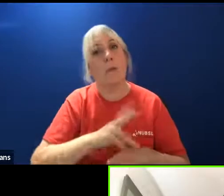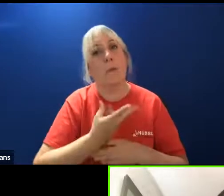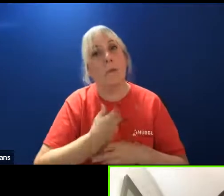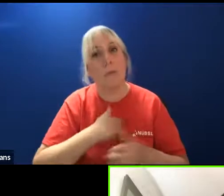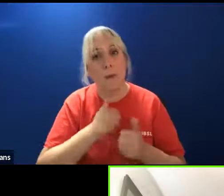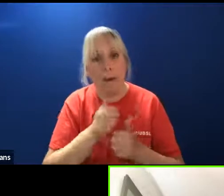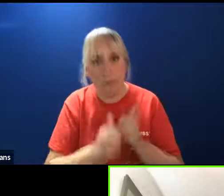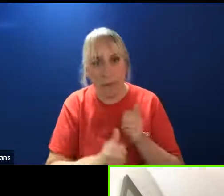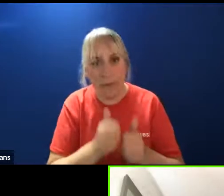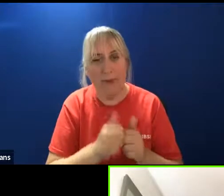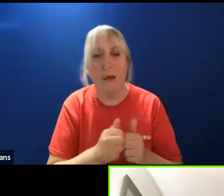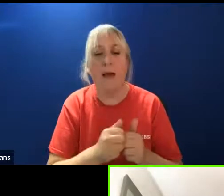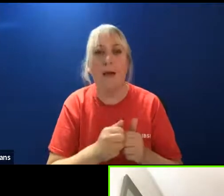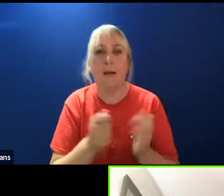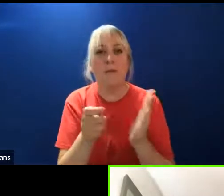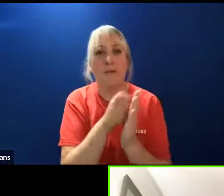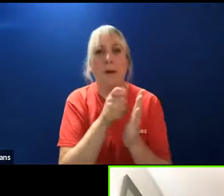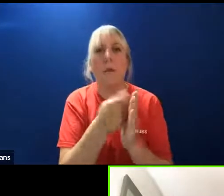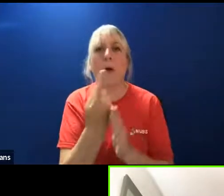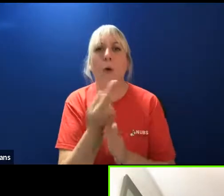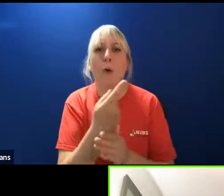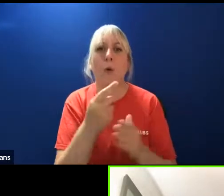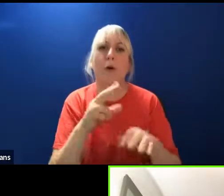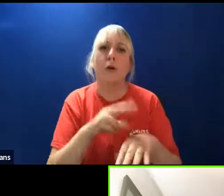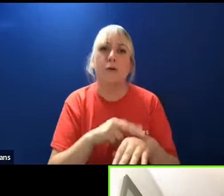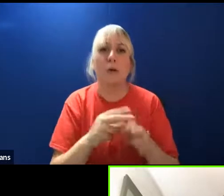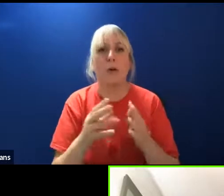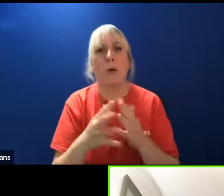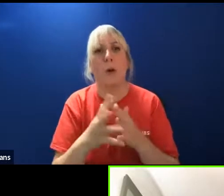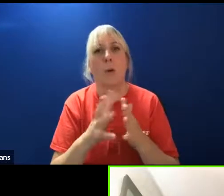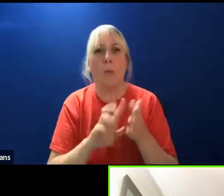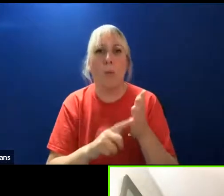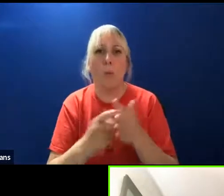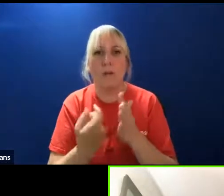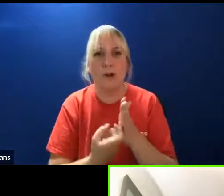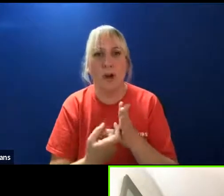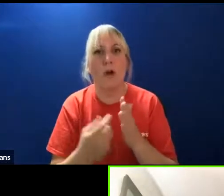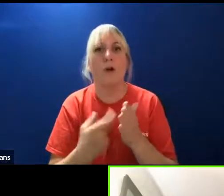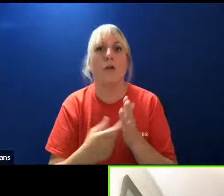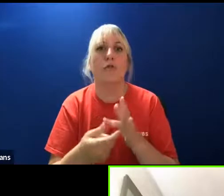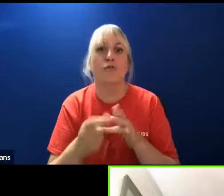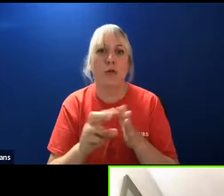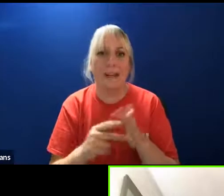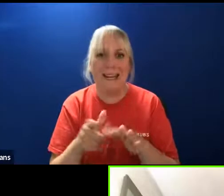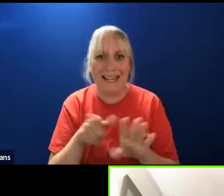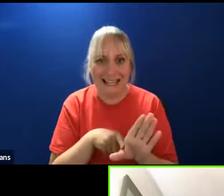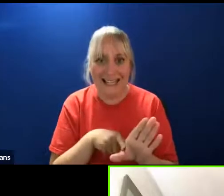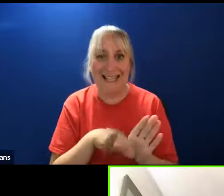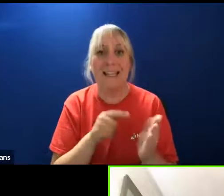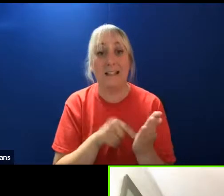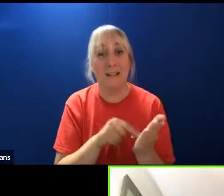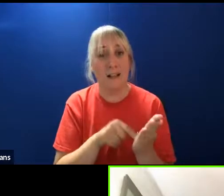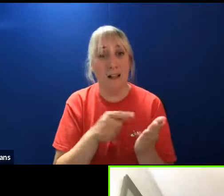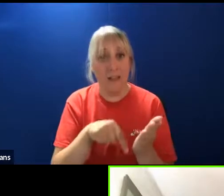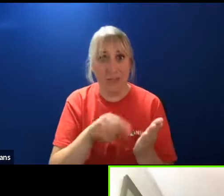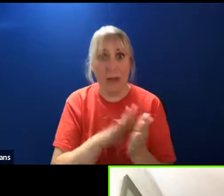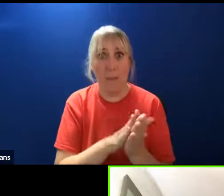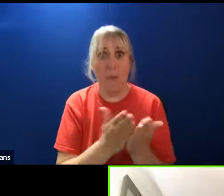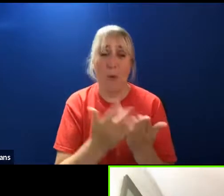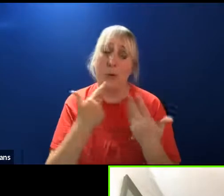Walter Rodney. And in that book, which is a masterclass in terms of discourse and dialogue, which